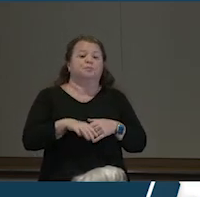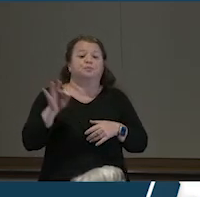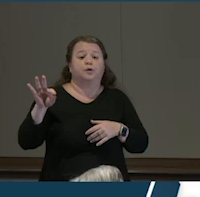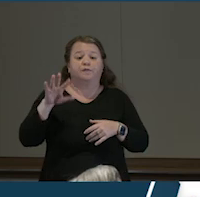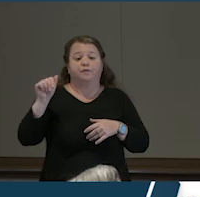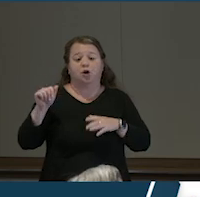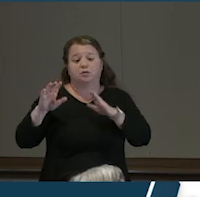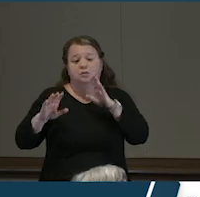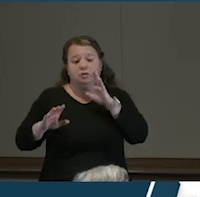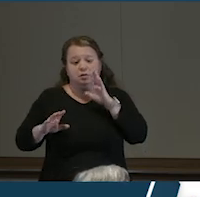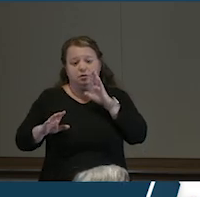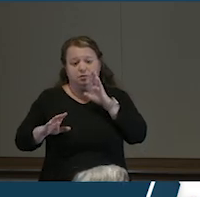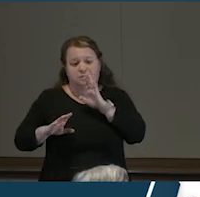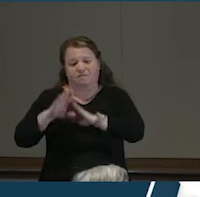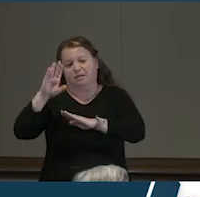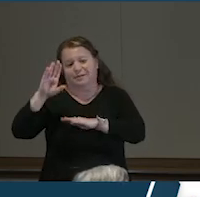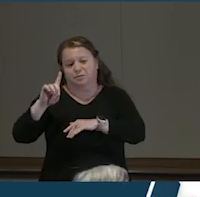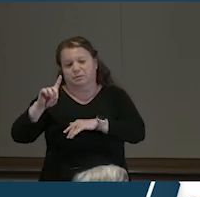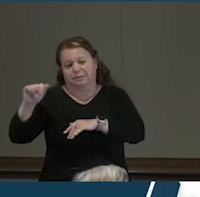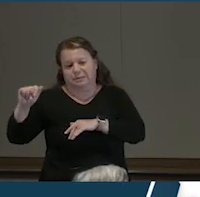Florida Developmental Disabilities Council.